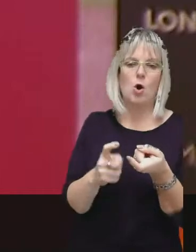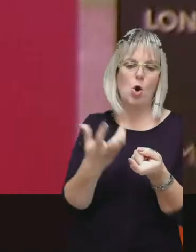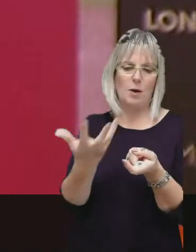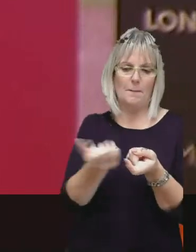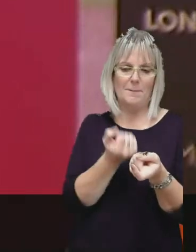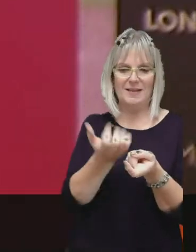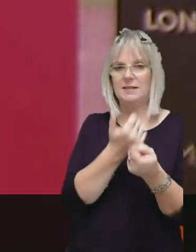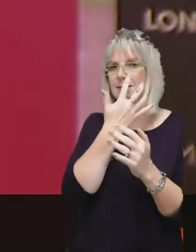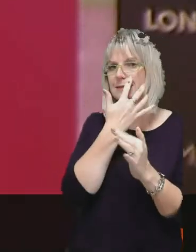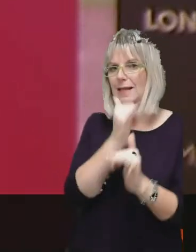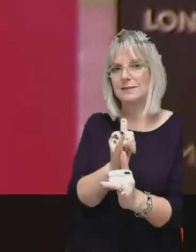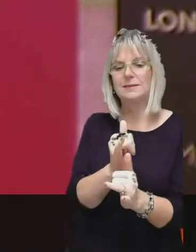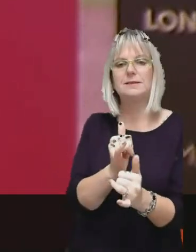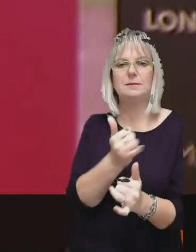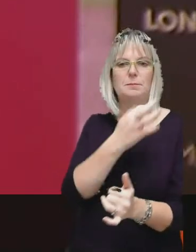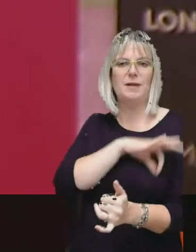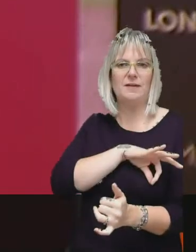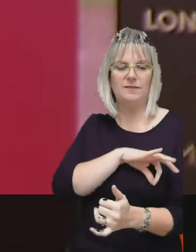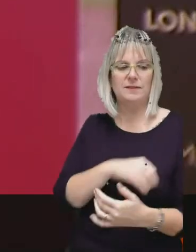Mr. Mayor.